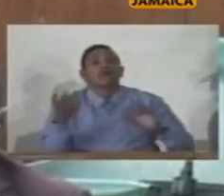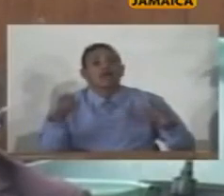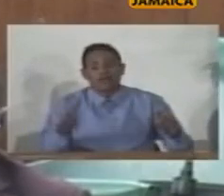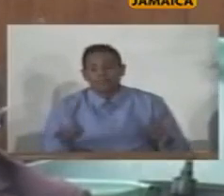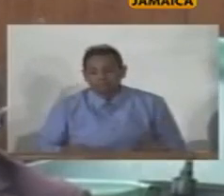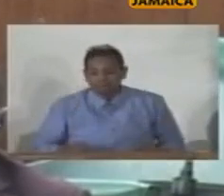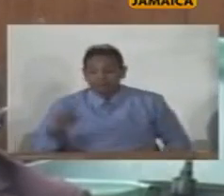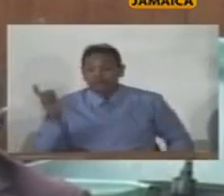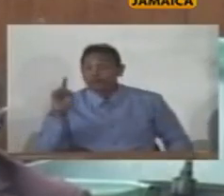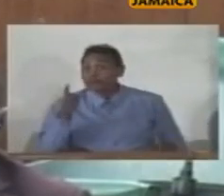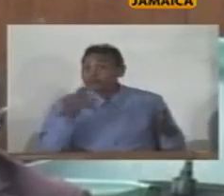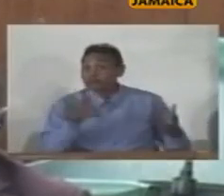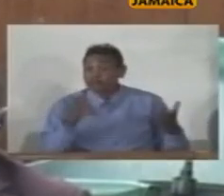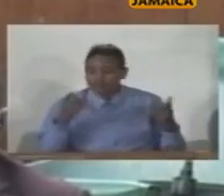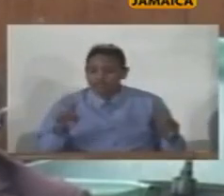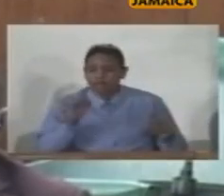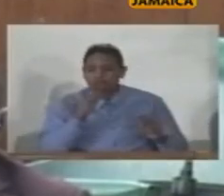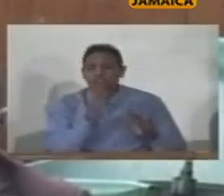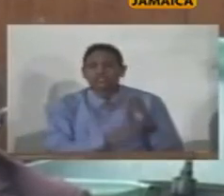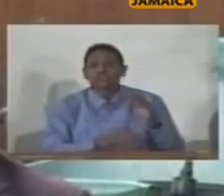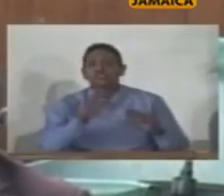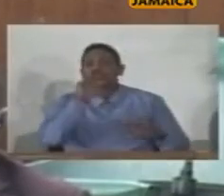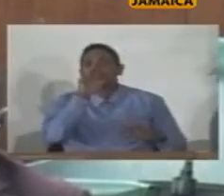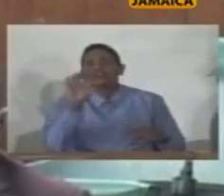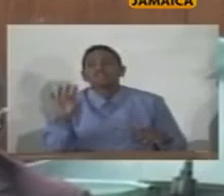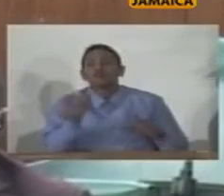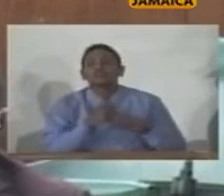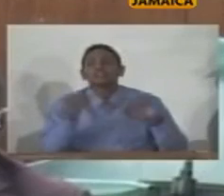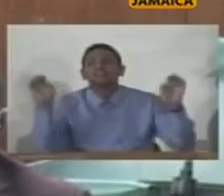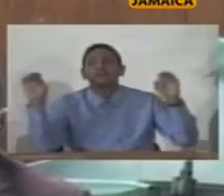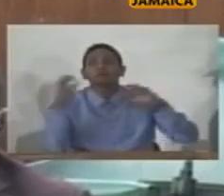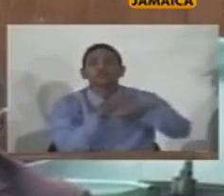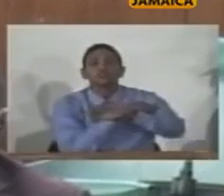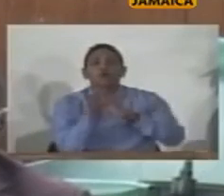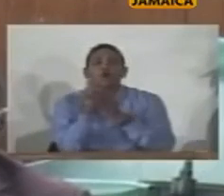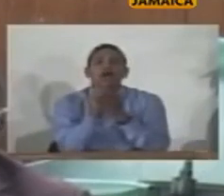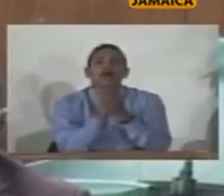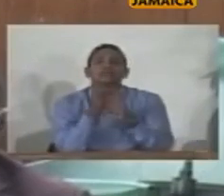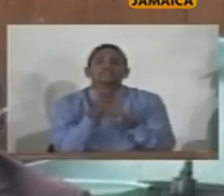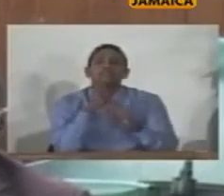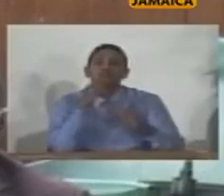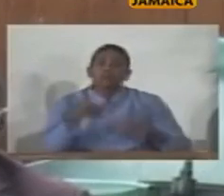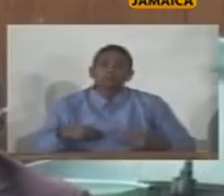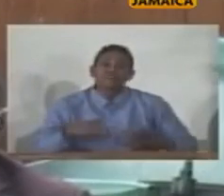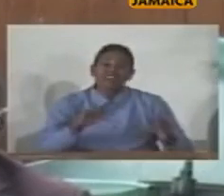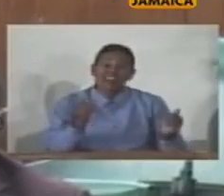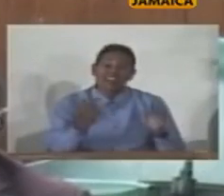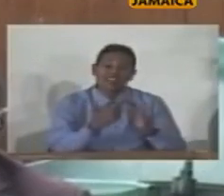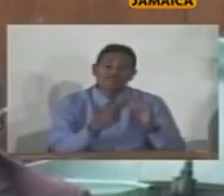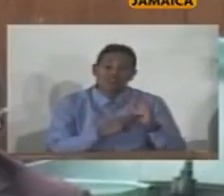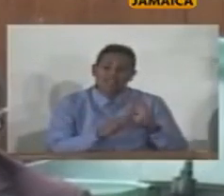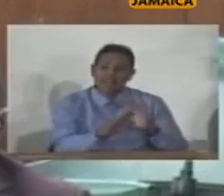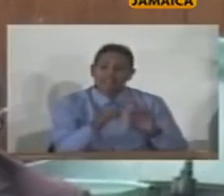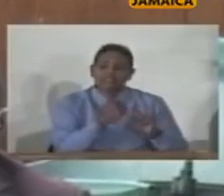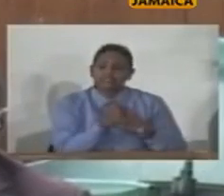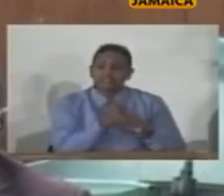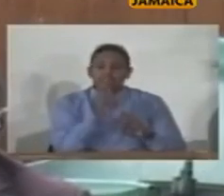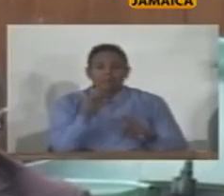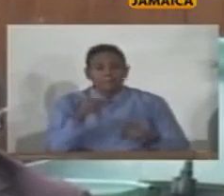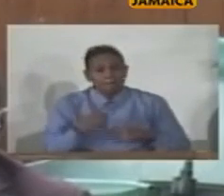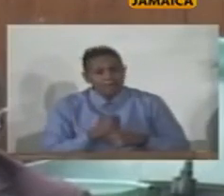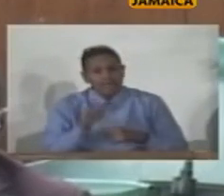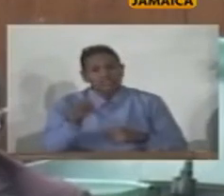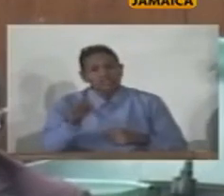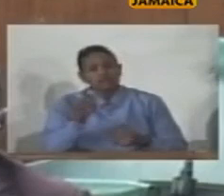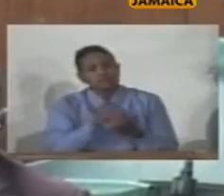And whereas Section 3(4) of the Emergency Powers Act provides that any regulations so made shall be laid